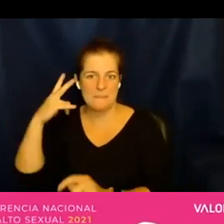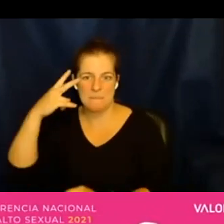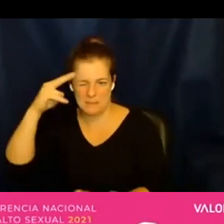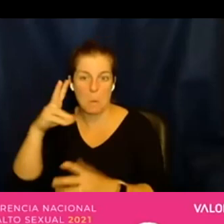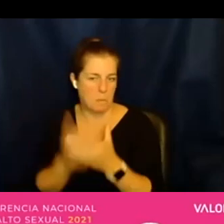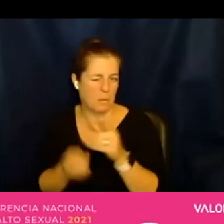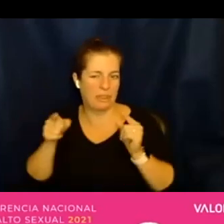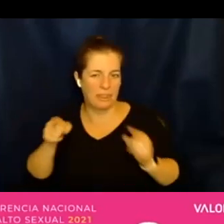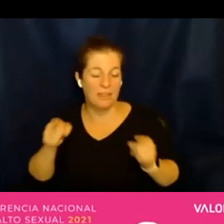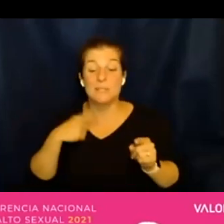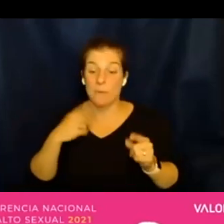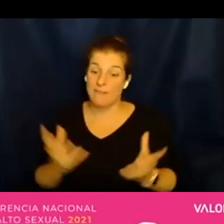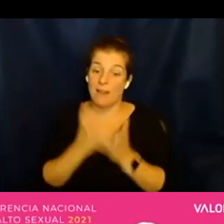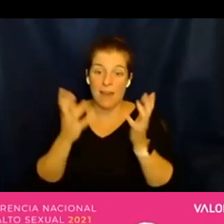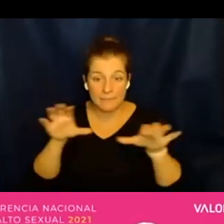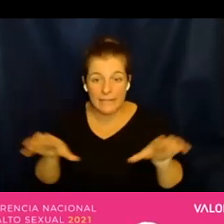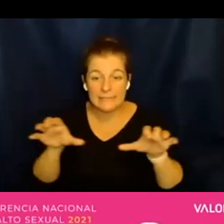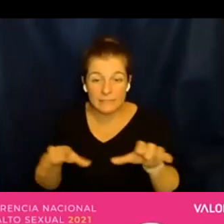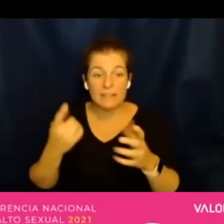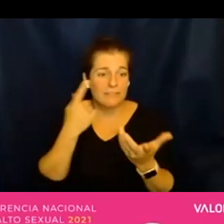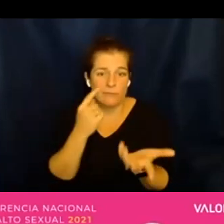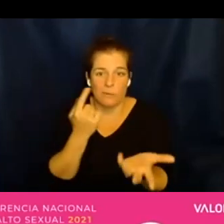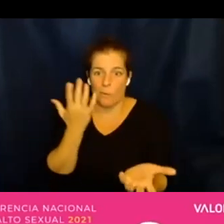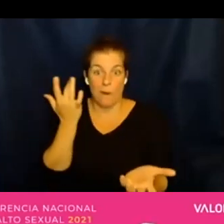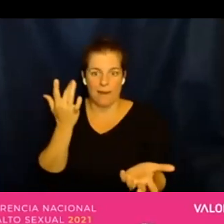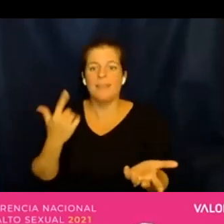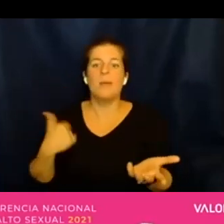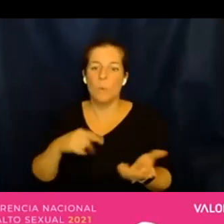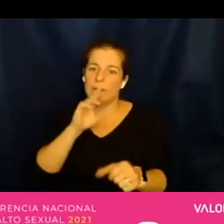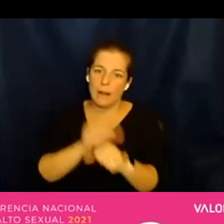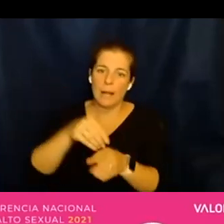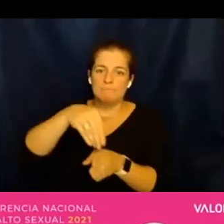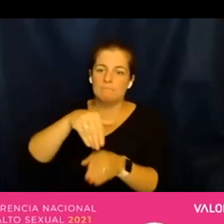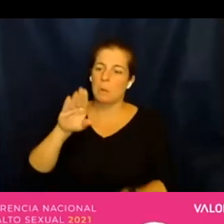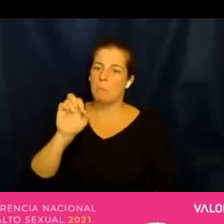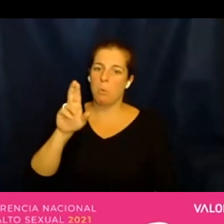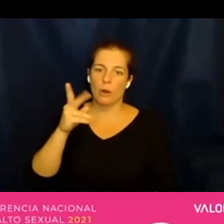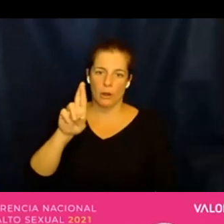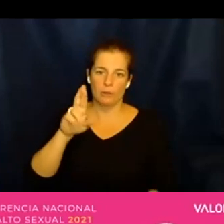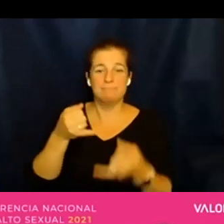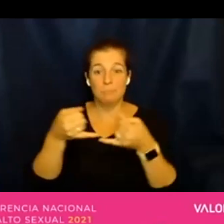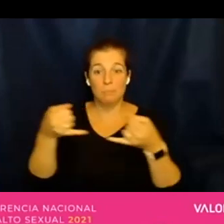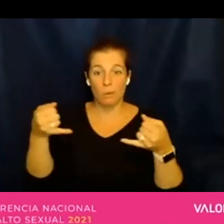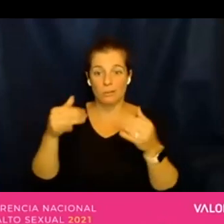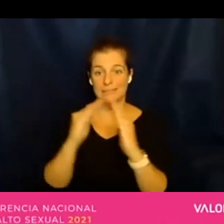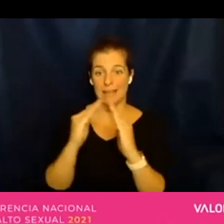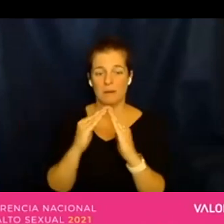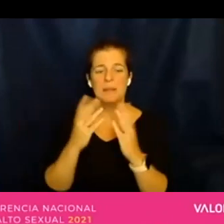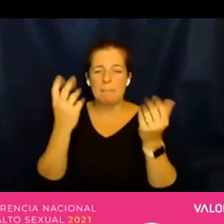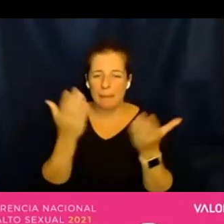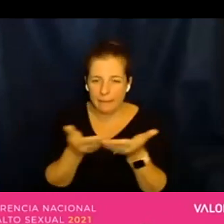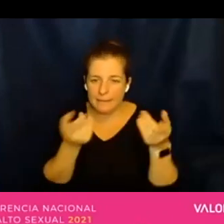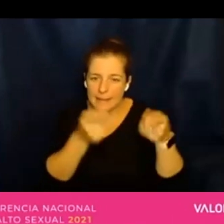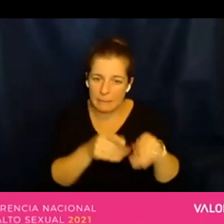for the simple reason that we are a border town and for having so many things happening here